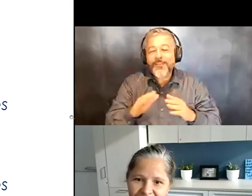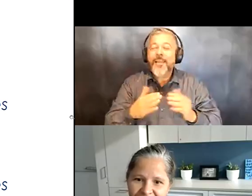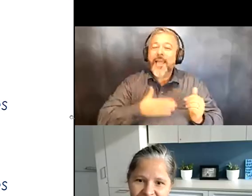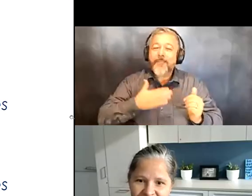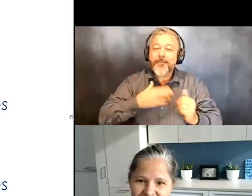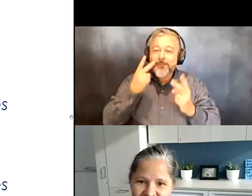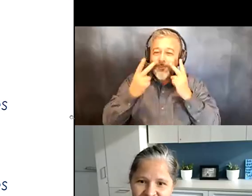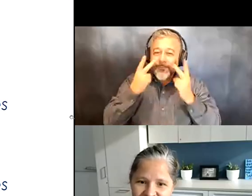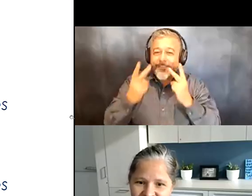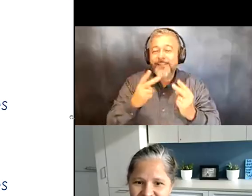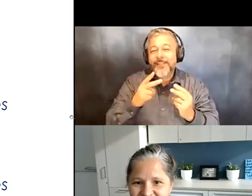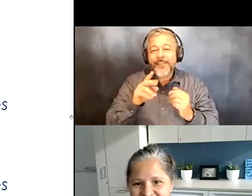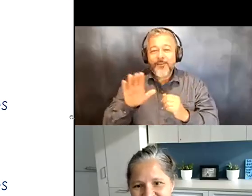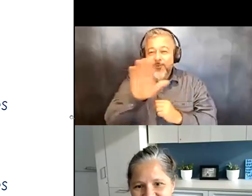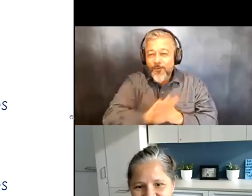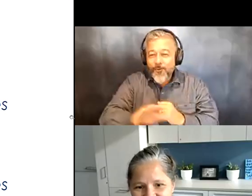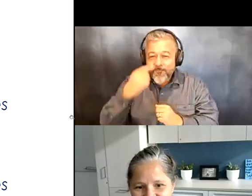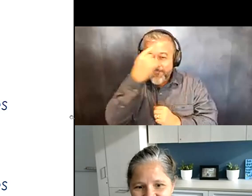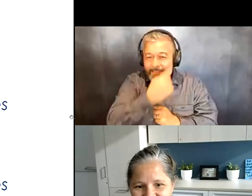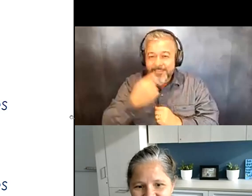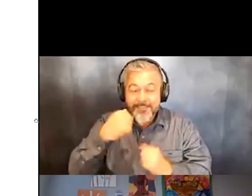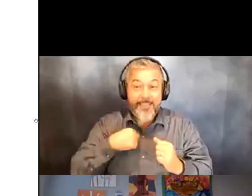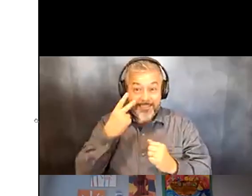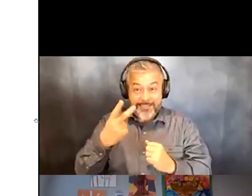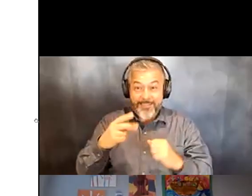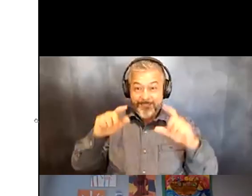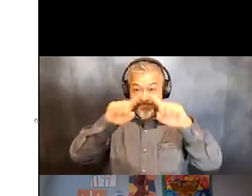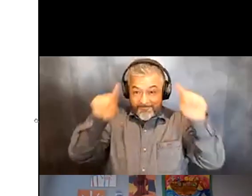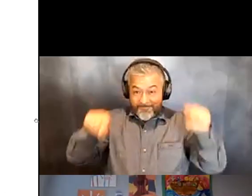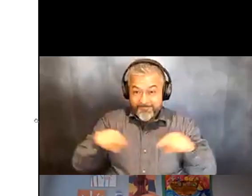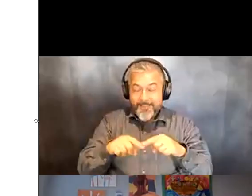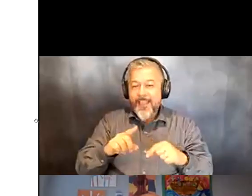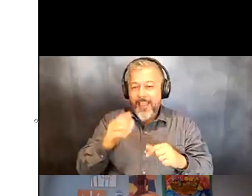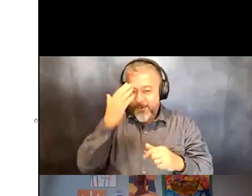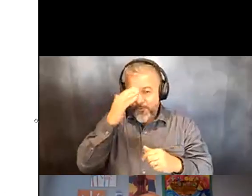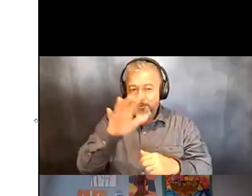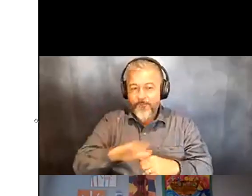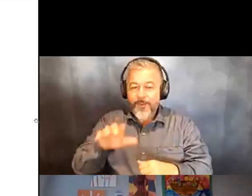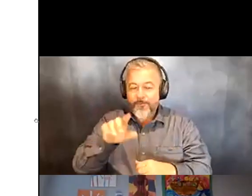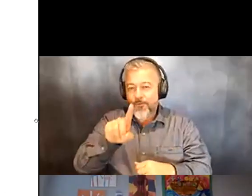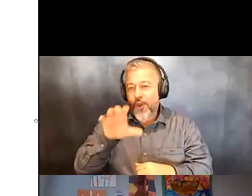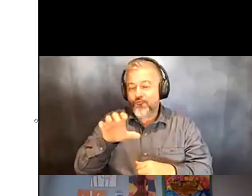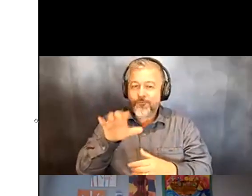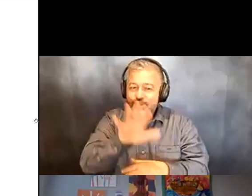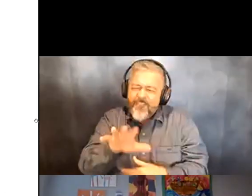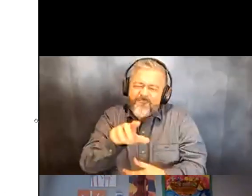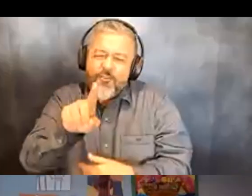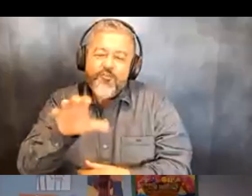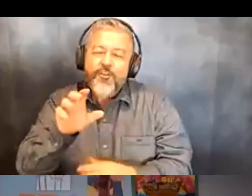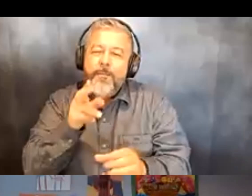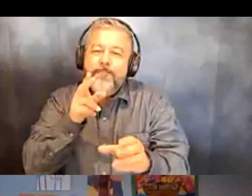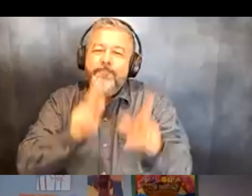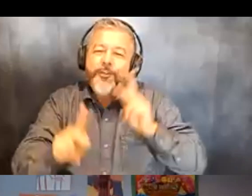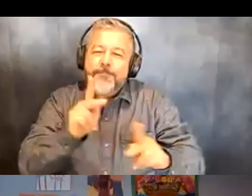see the faces that I can see on my screenshot, knowing that there's nearly 100 participants. Terrific to be